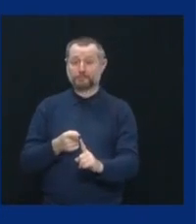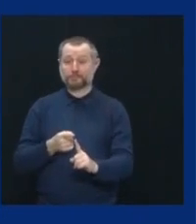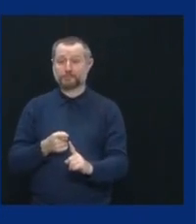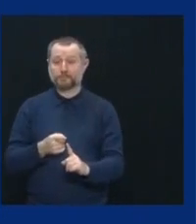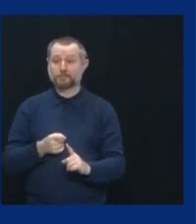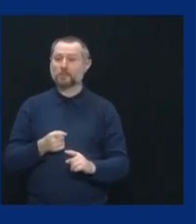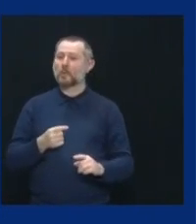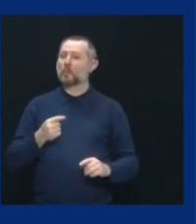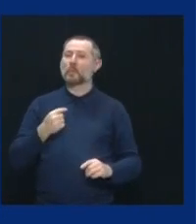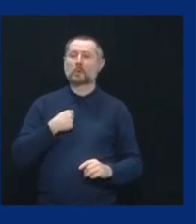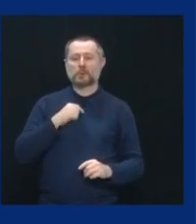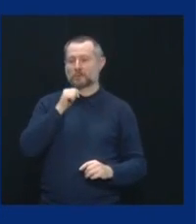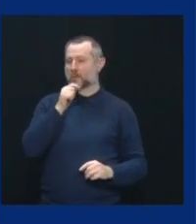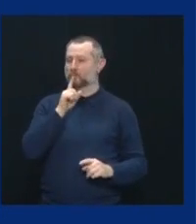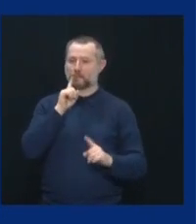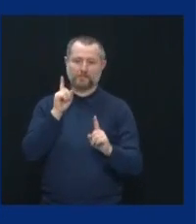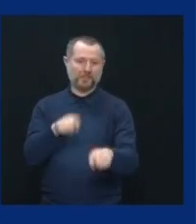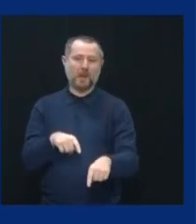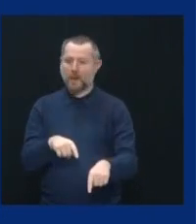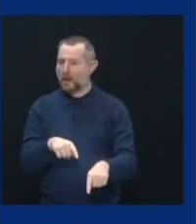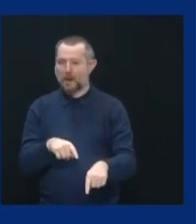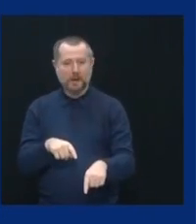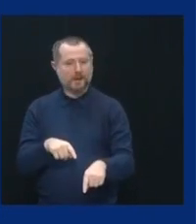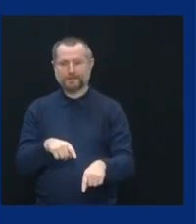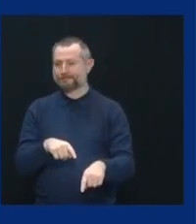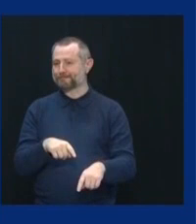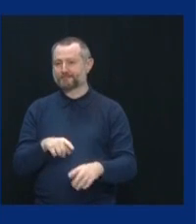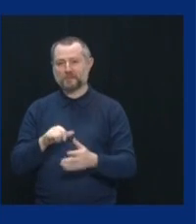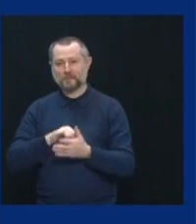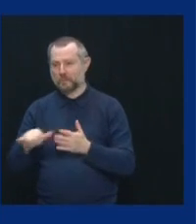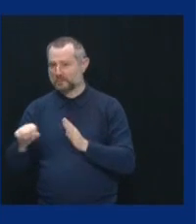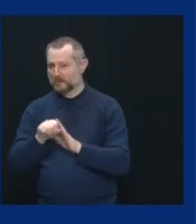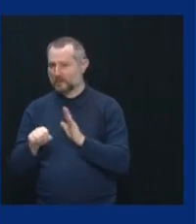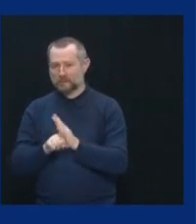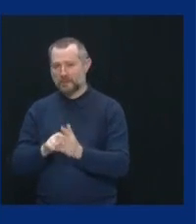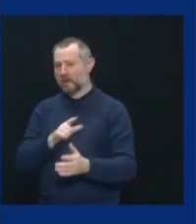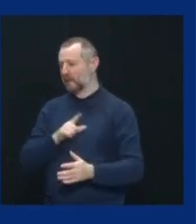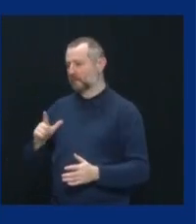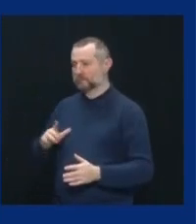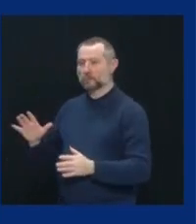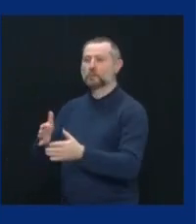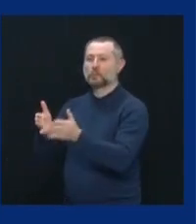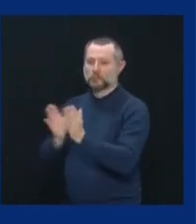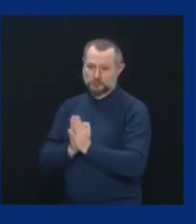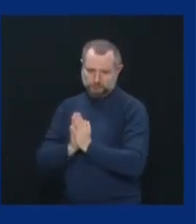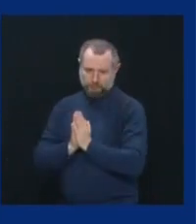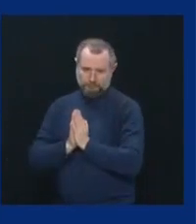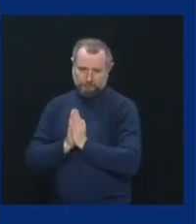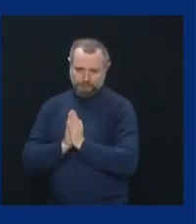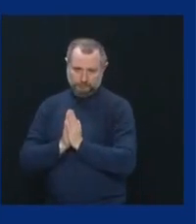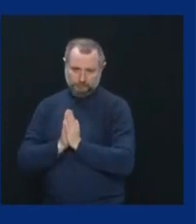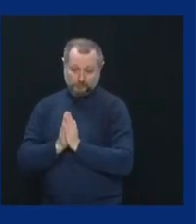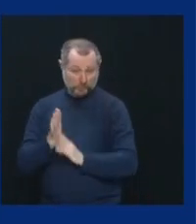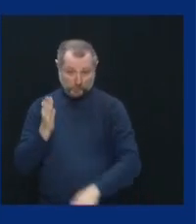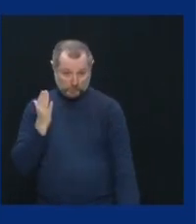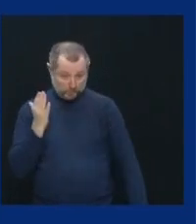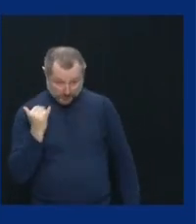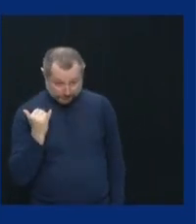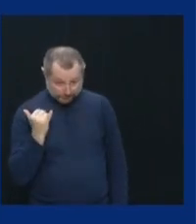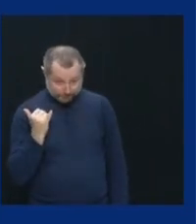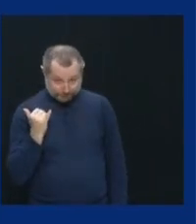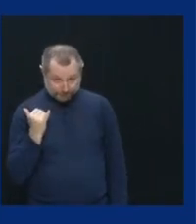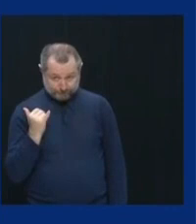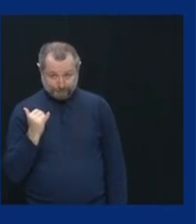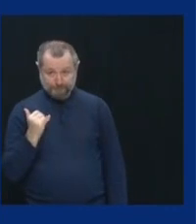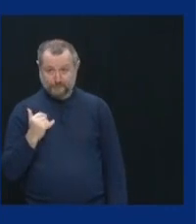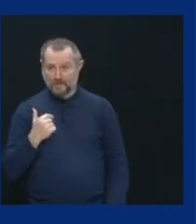didn't respond to the New York State Legislature's request because we were,